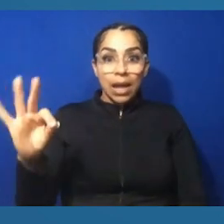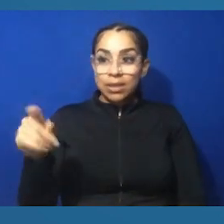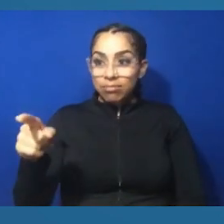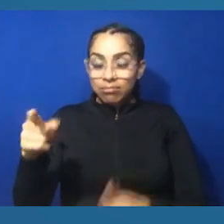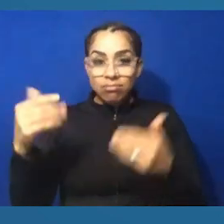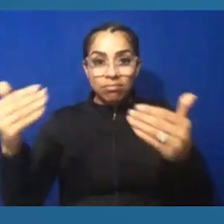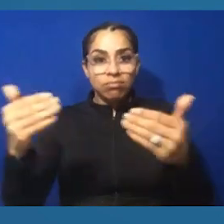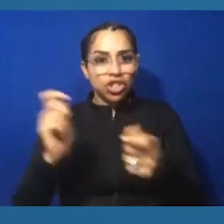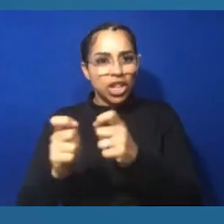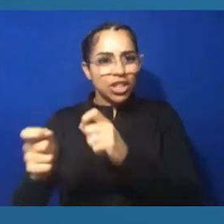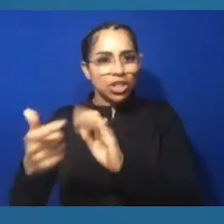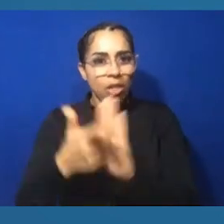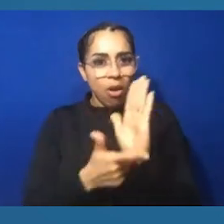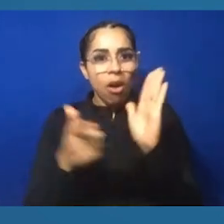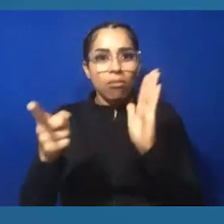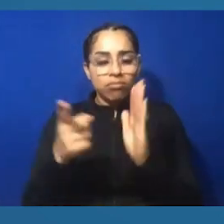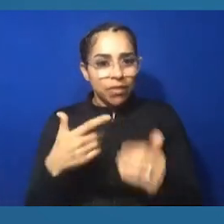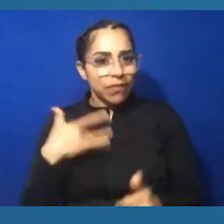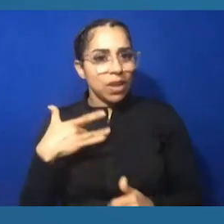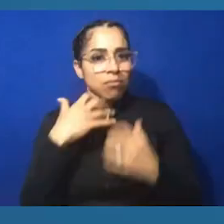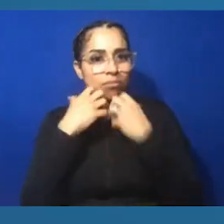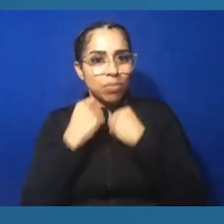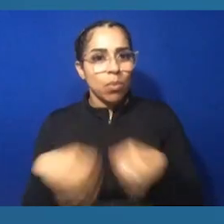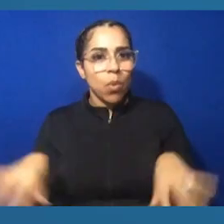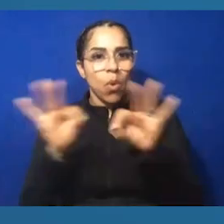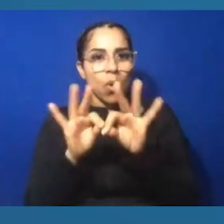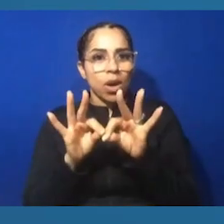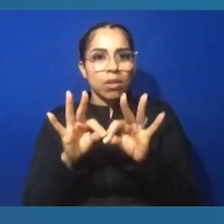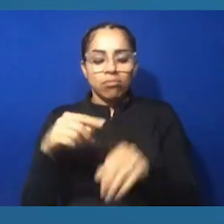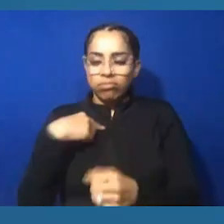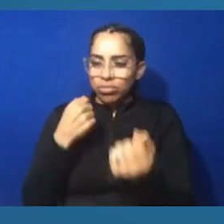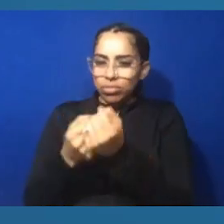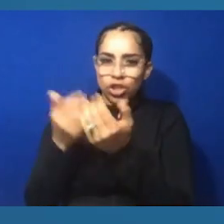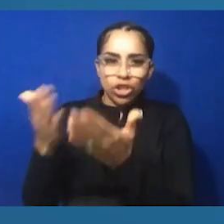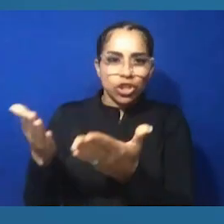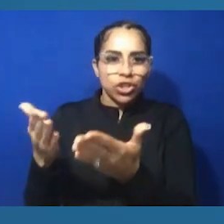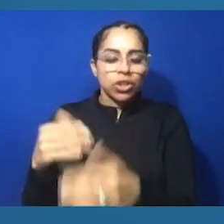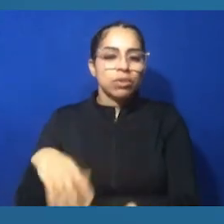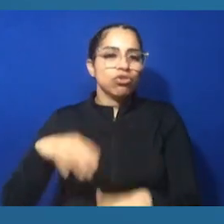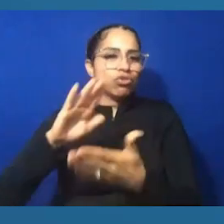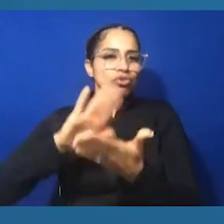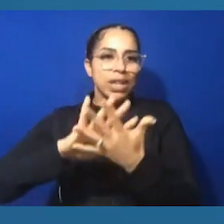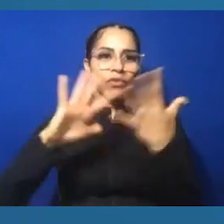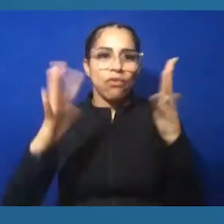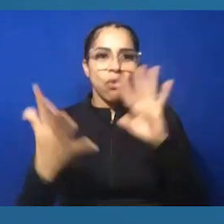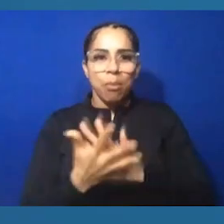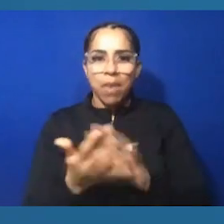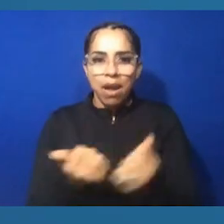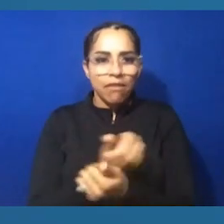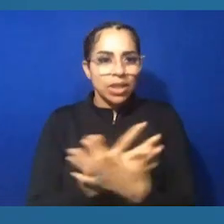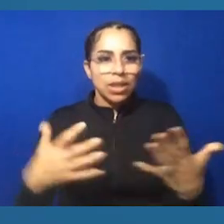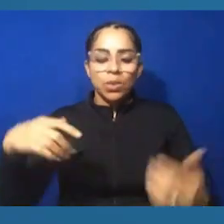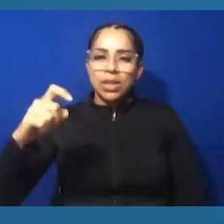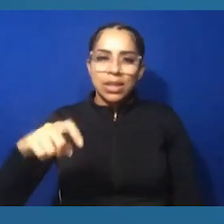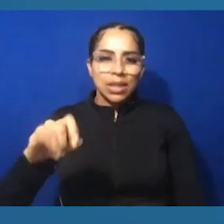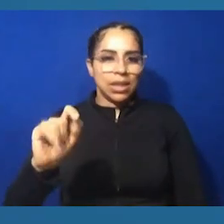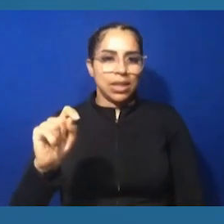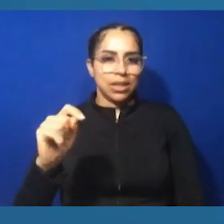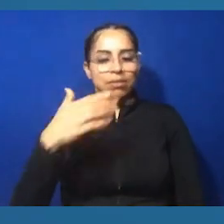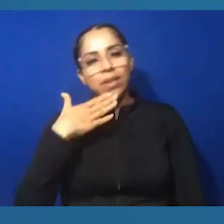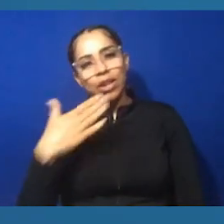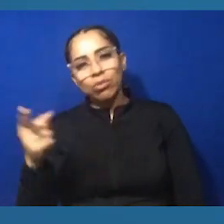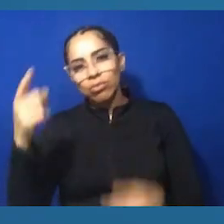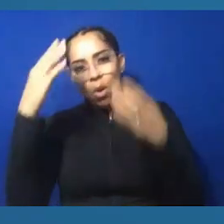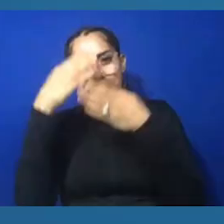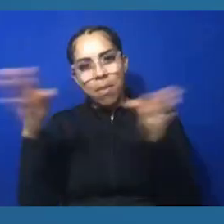And I stood behind them for it. It was transformative, and we needed it. So I want to thank her for keeping an open mind, in spite of the fact